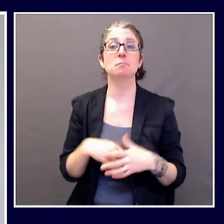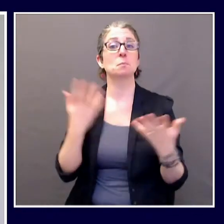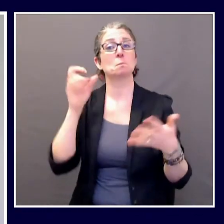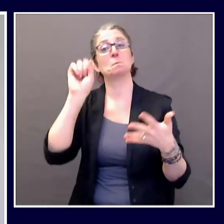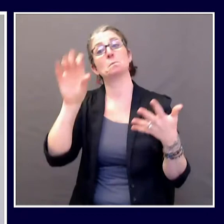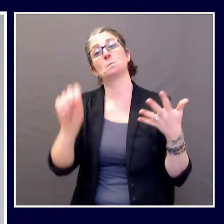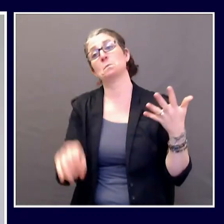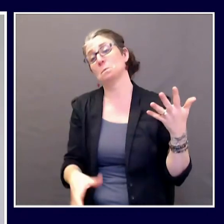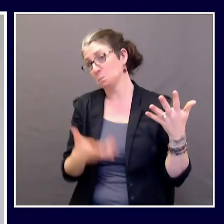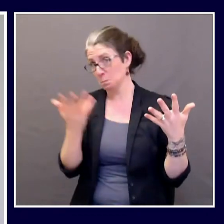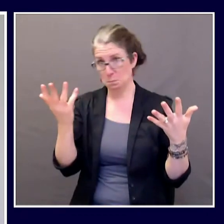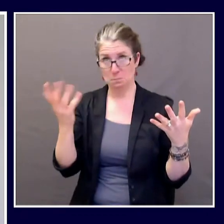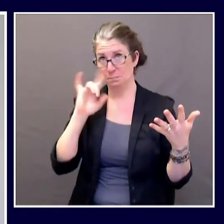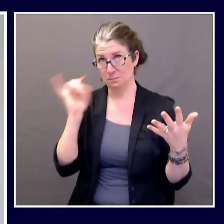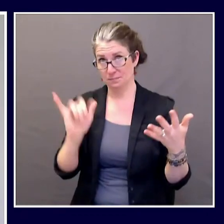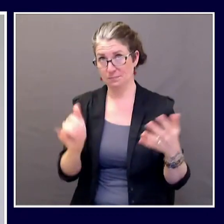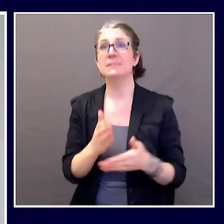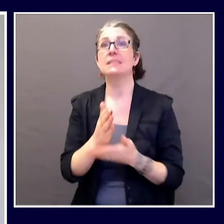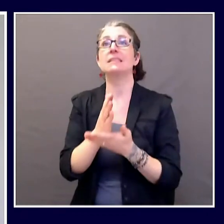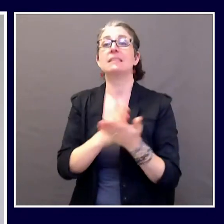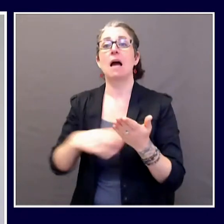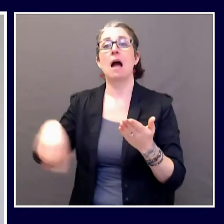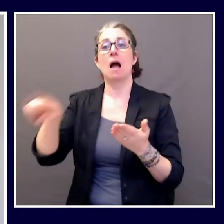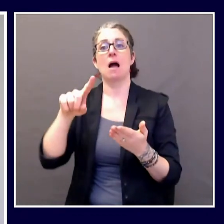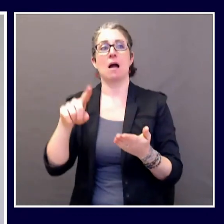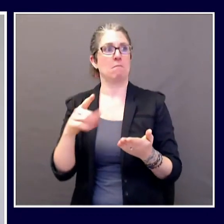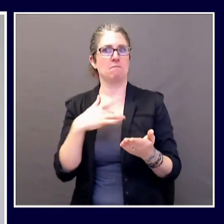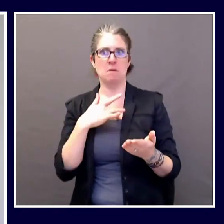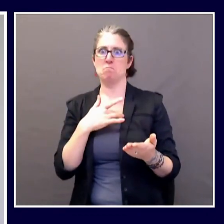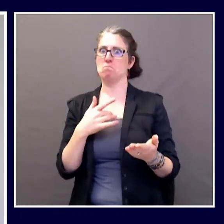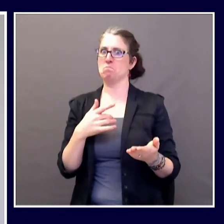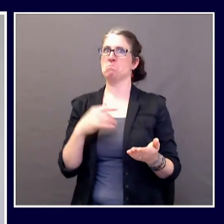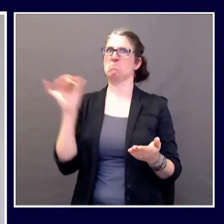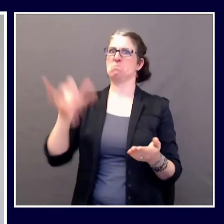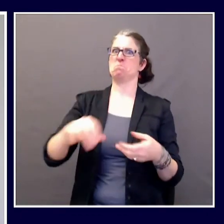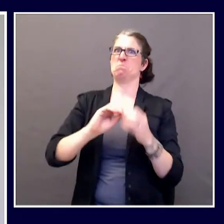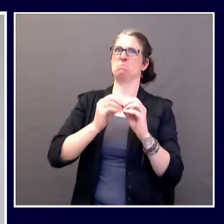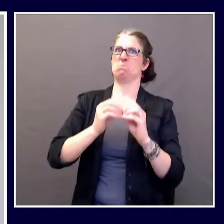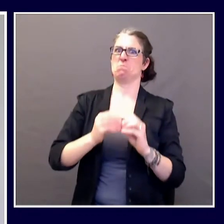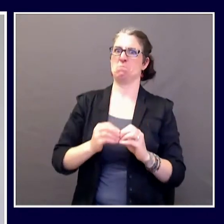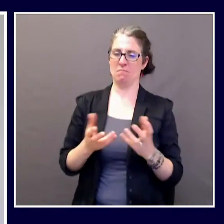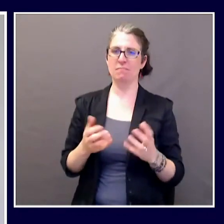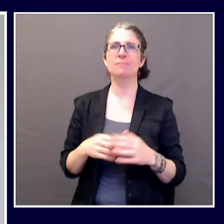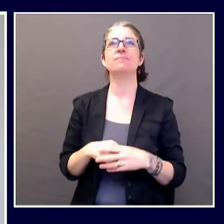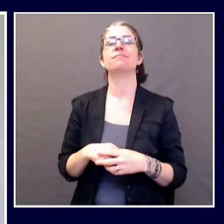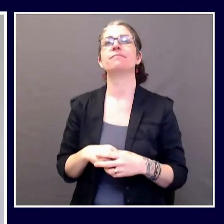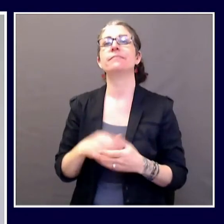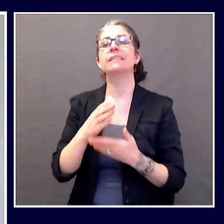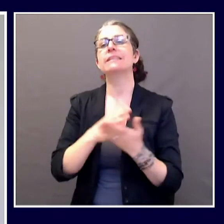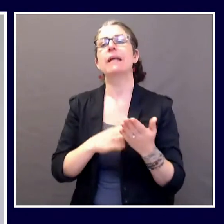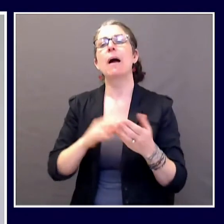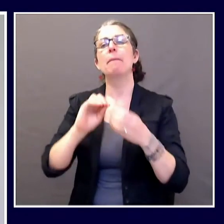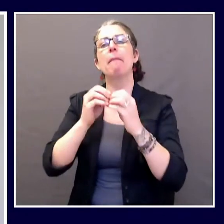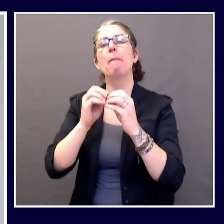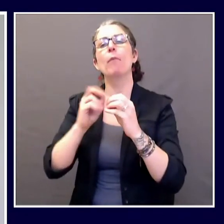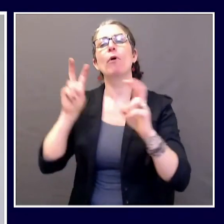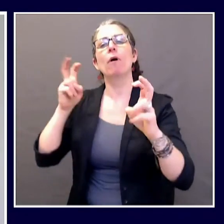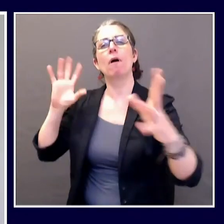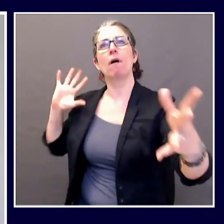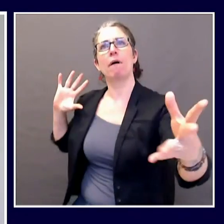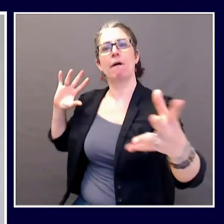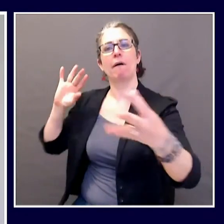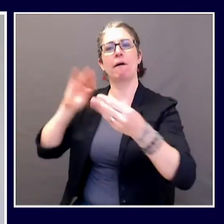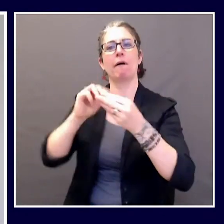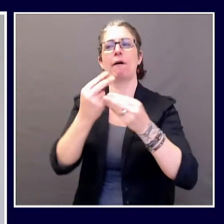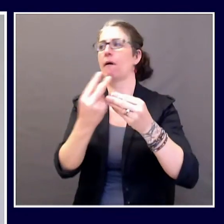are, some numbers tell us where we've been, and others tell us where we might be going. Today, I've